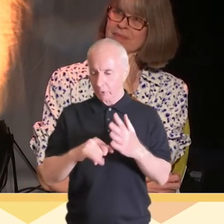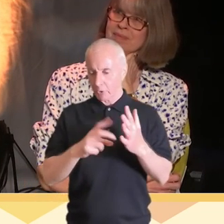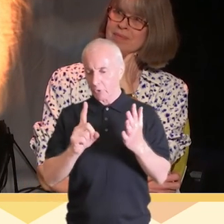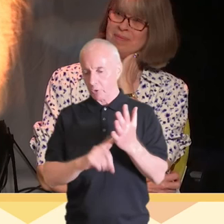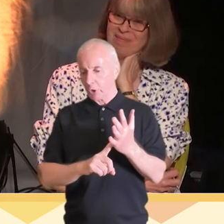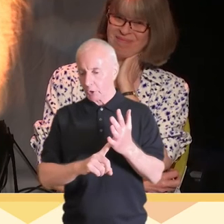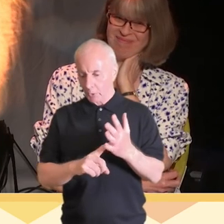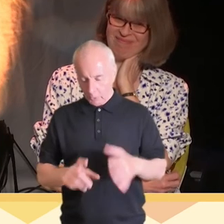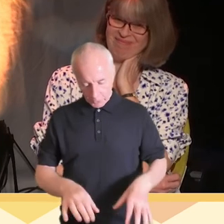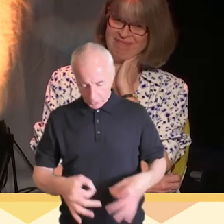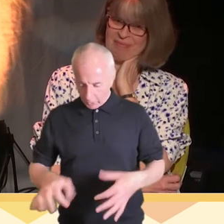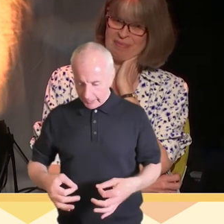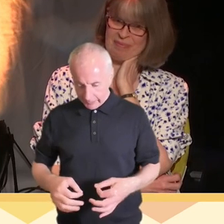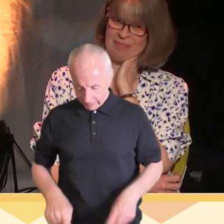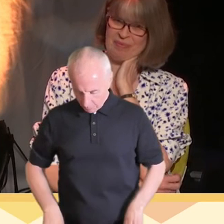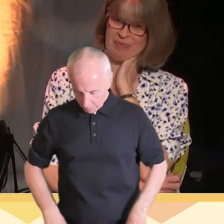Pull-Up Pants.